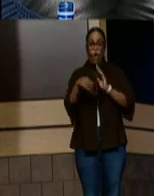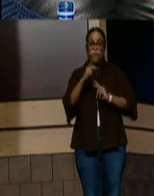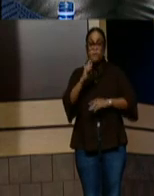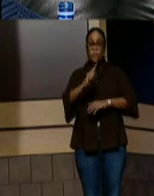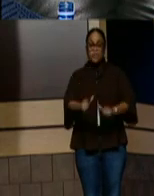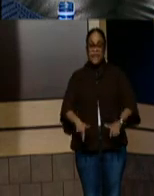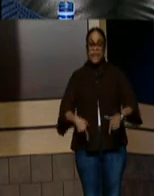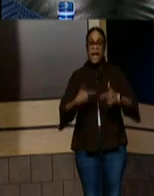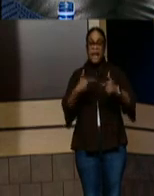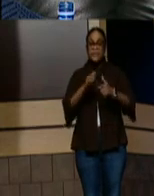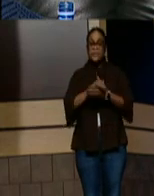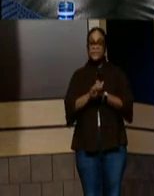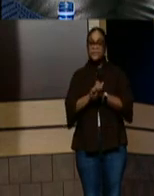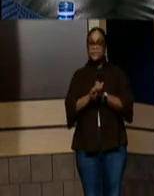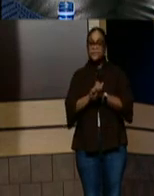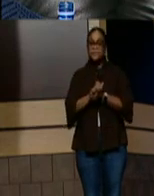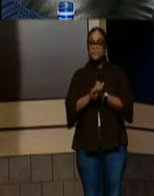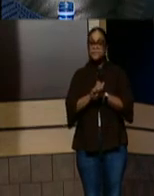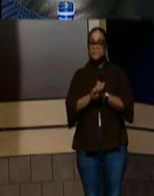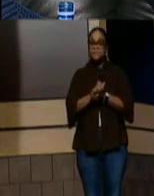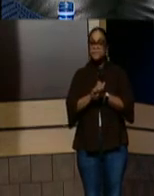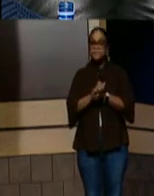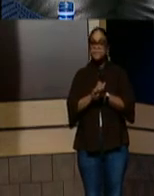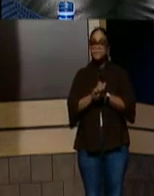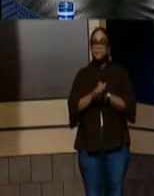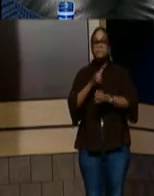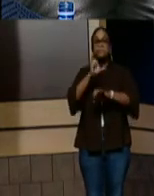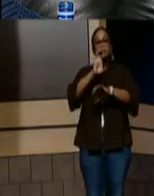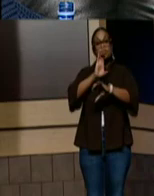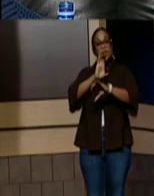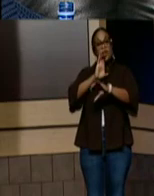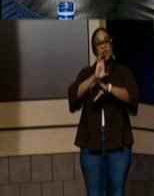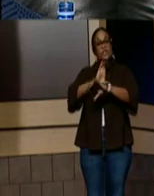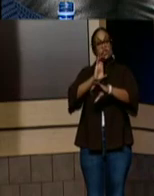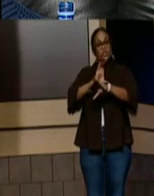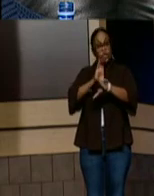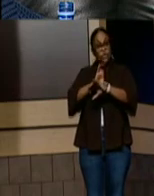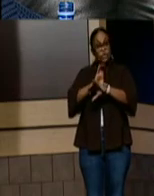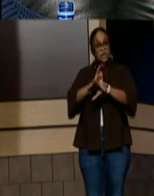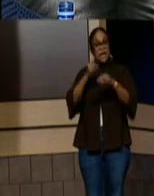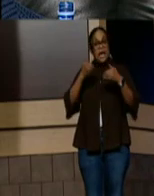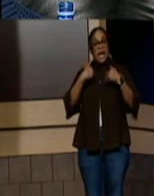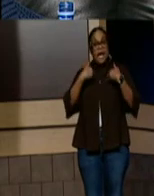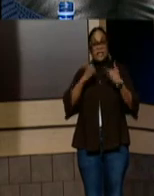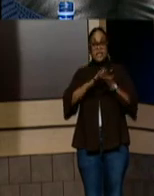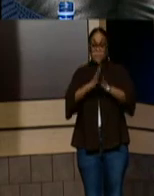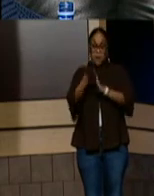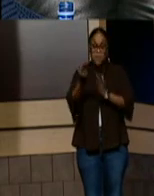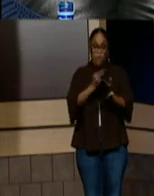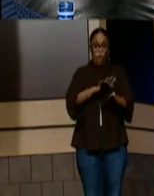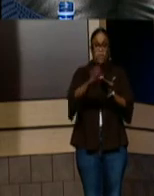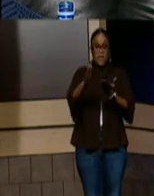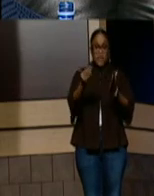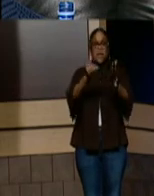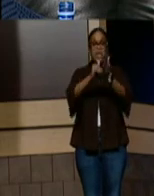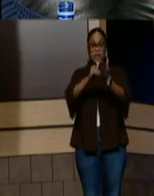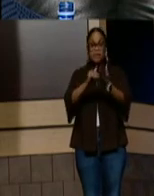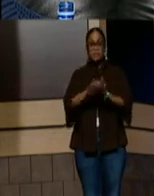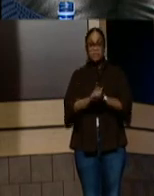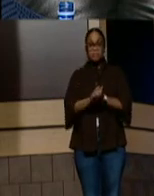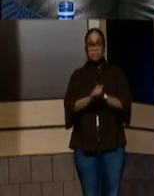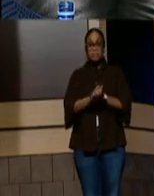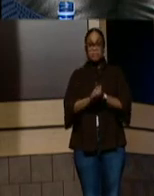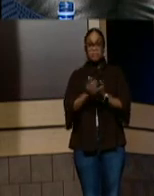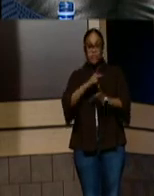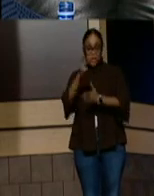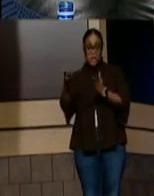bondage. Yeah. And I'm just saying the church got to cross back over and get holy again. Yeah. We got to come back over here